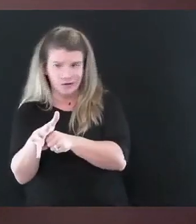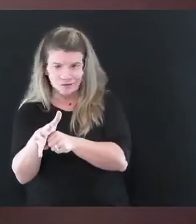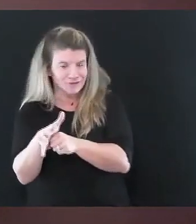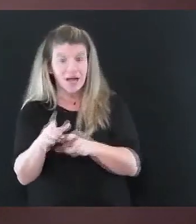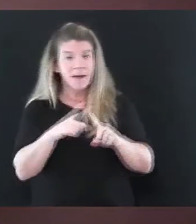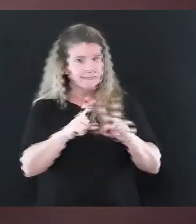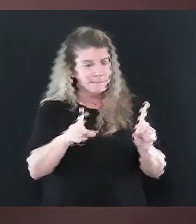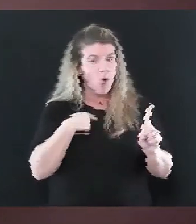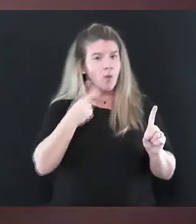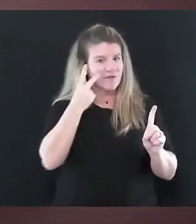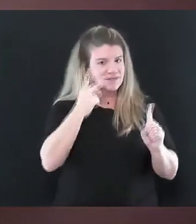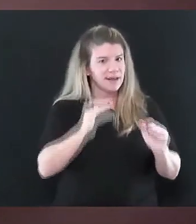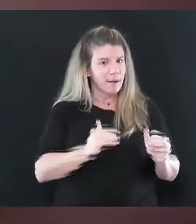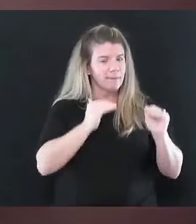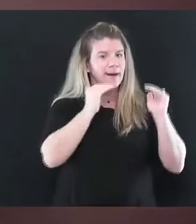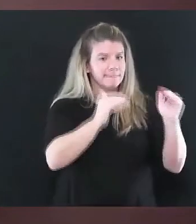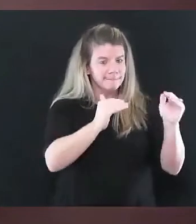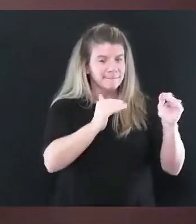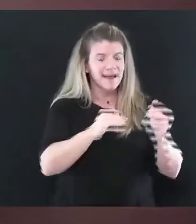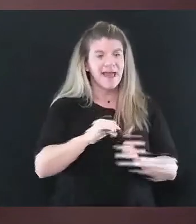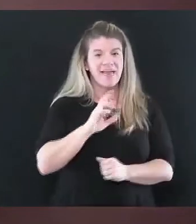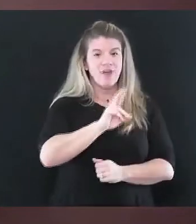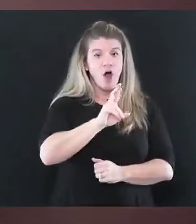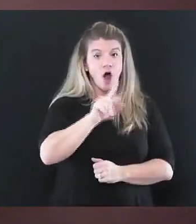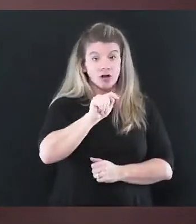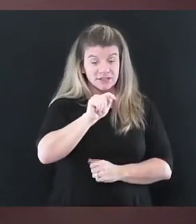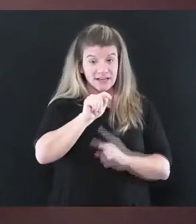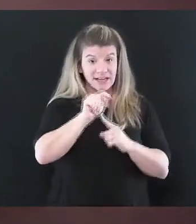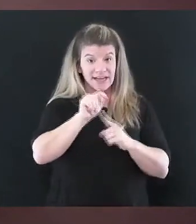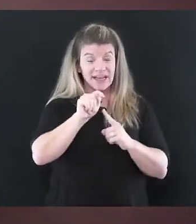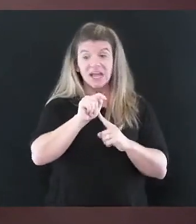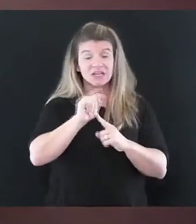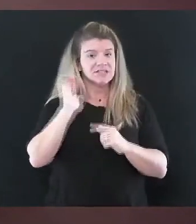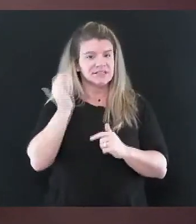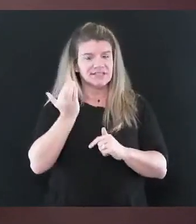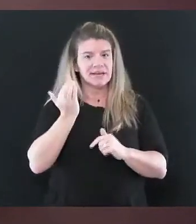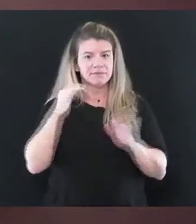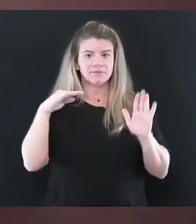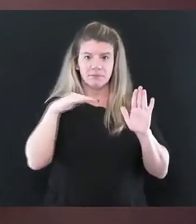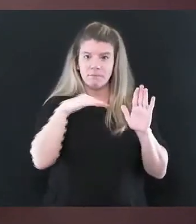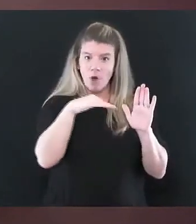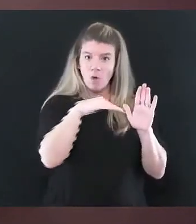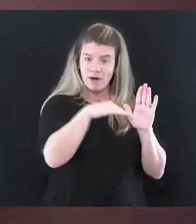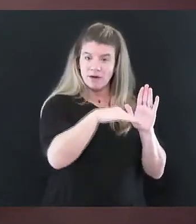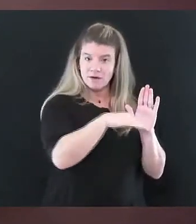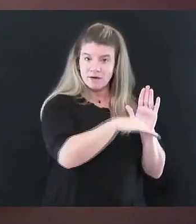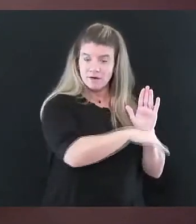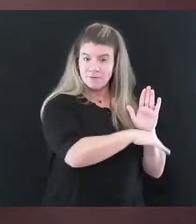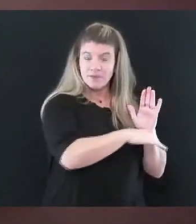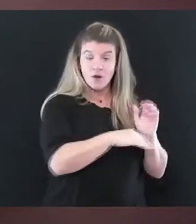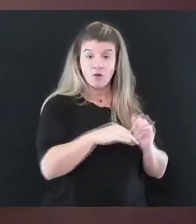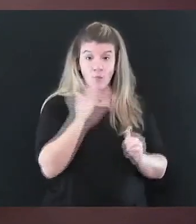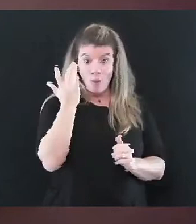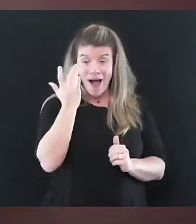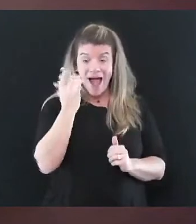have seen in general, the RT values have gone in the right direction, have really lowered from worst in the country to second best in the